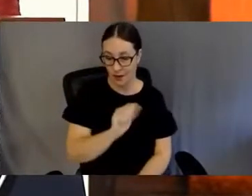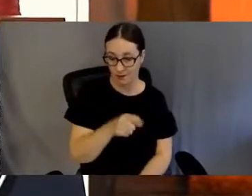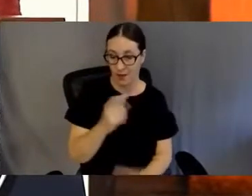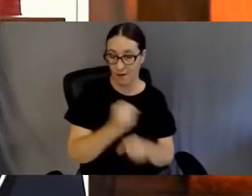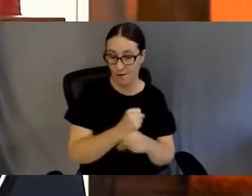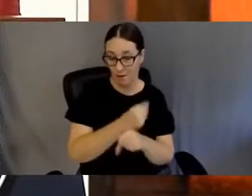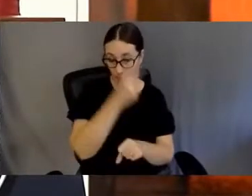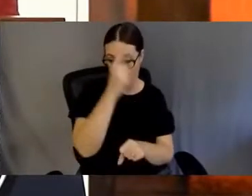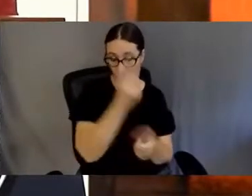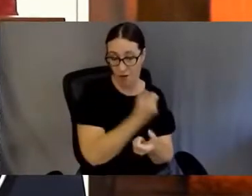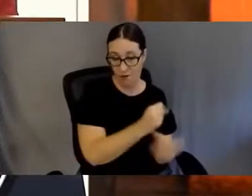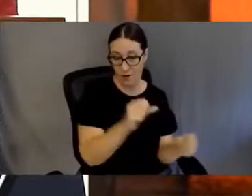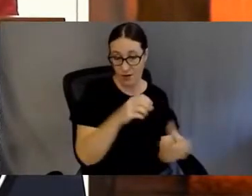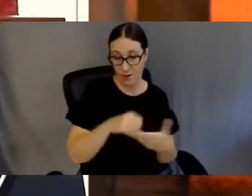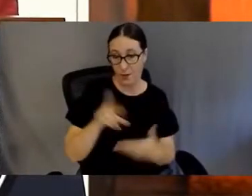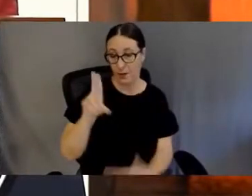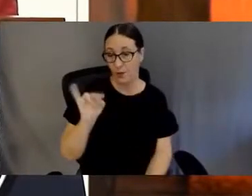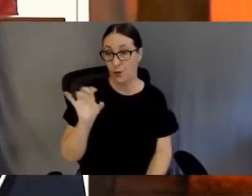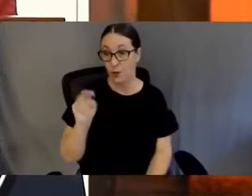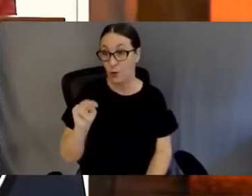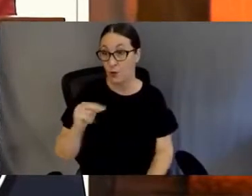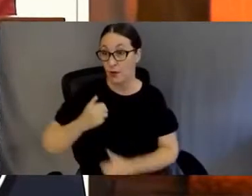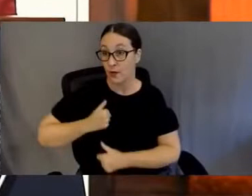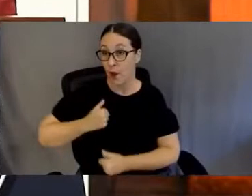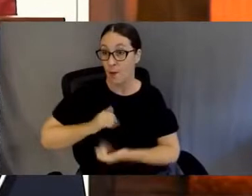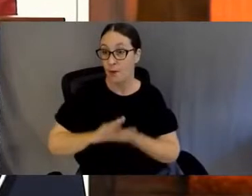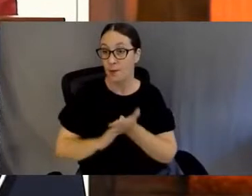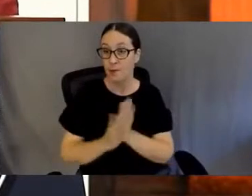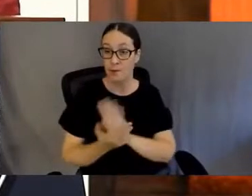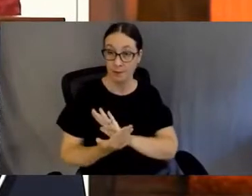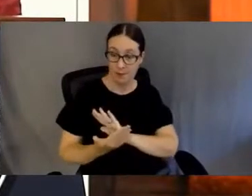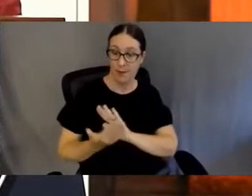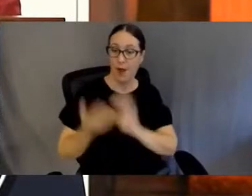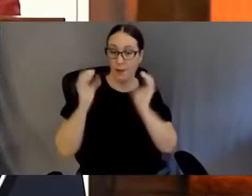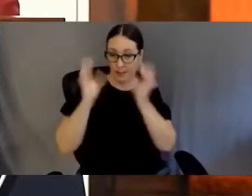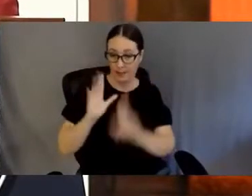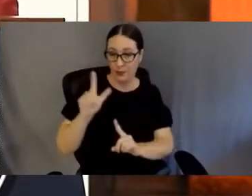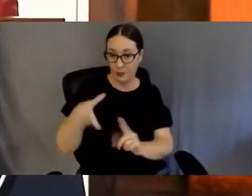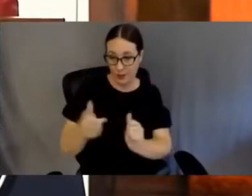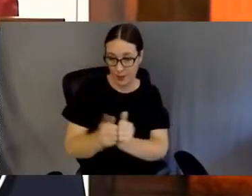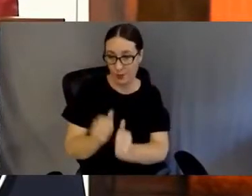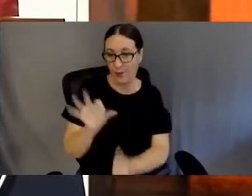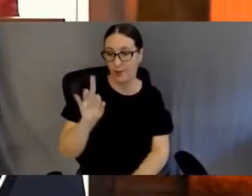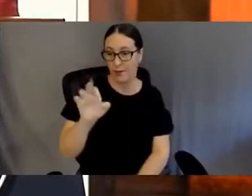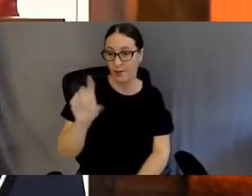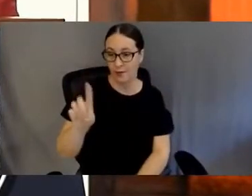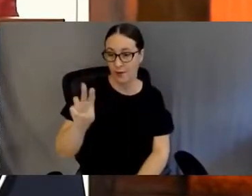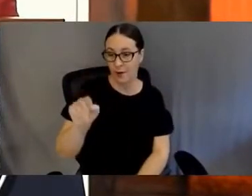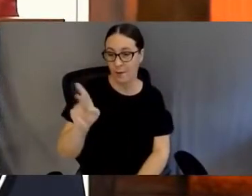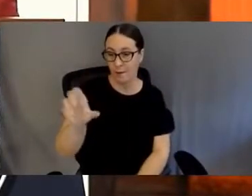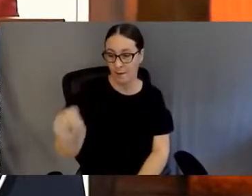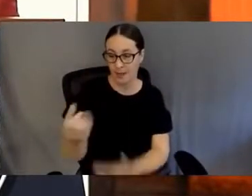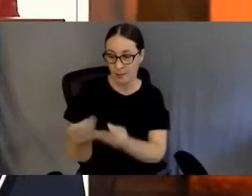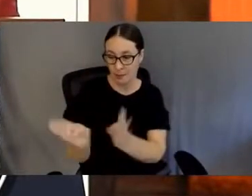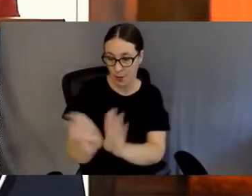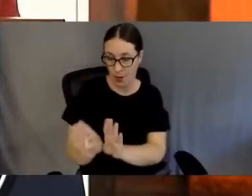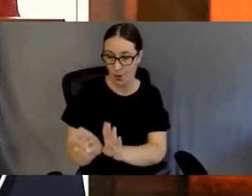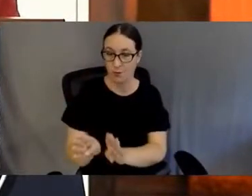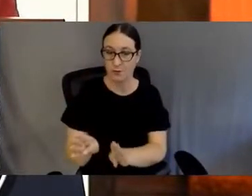with the Union Army before becoming a teacher with the Freedmen's Bureau, the sister operation of the Freedmen's